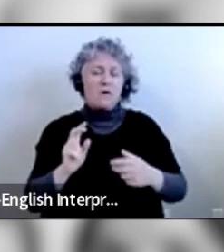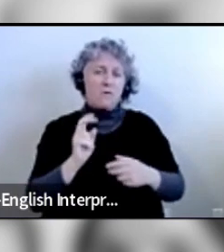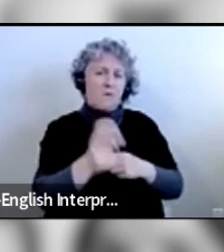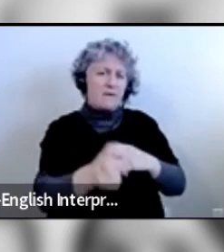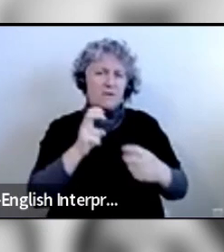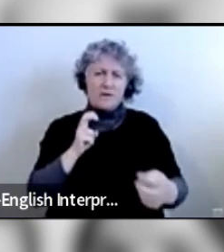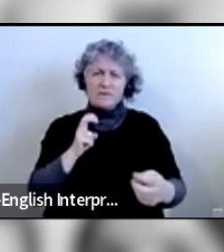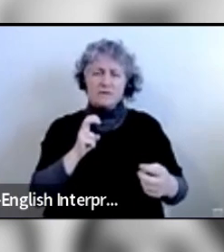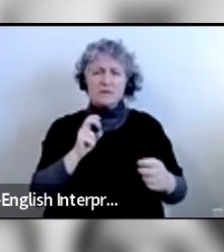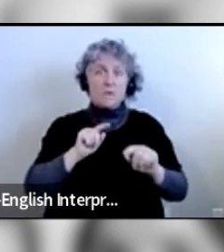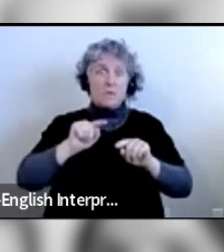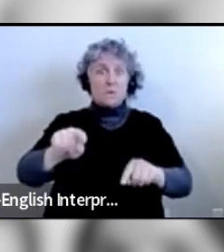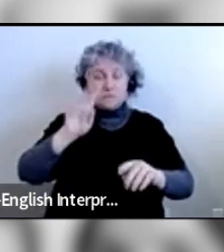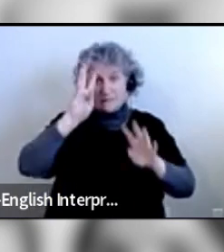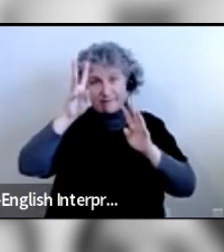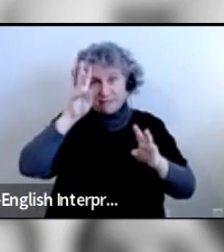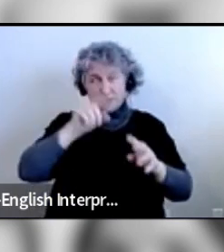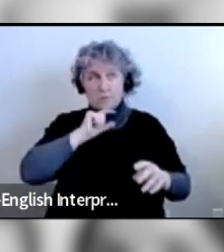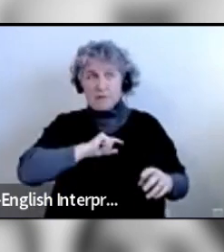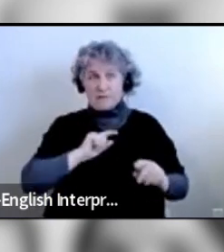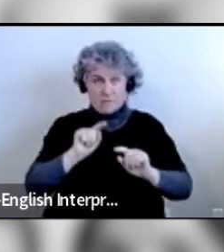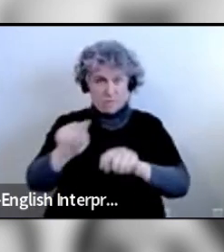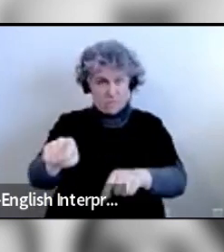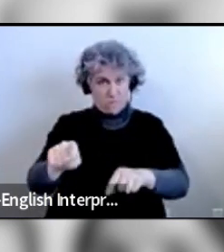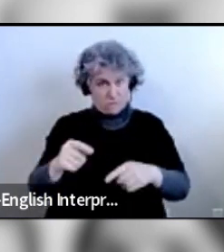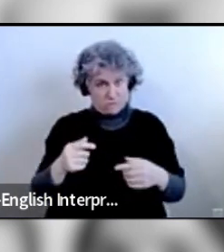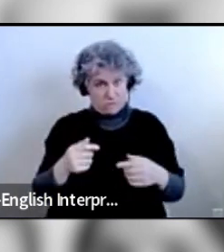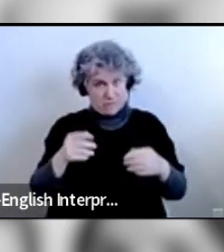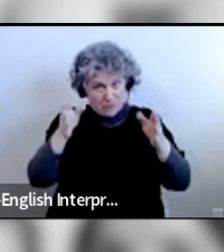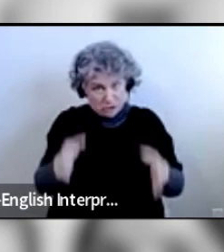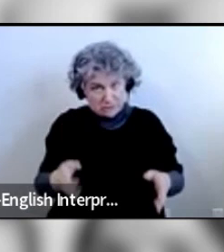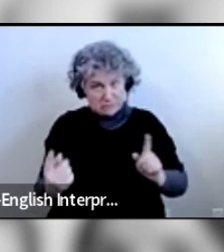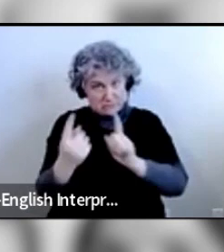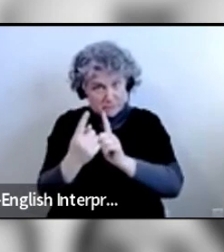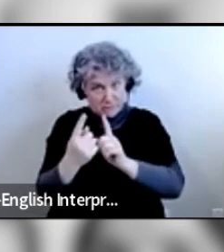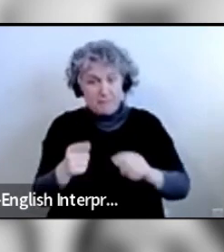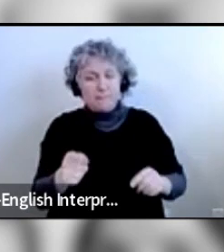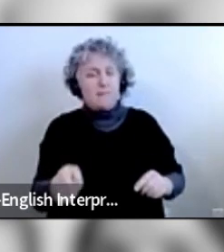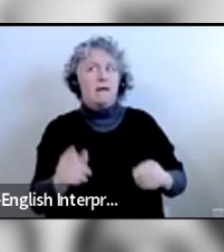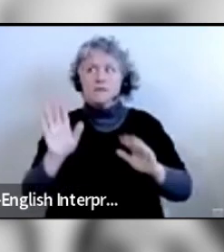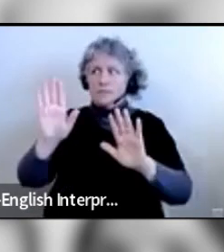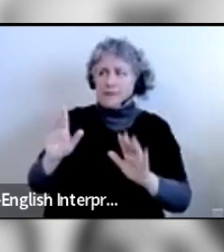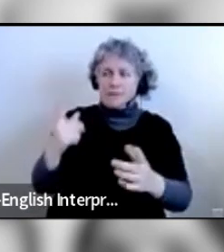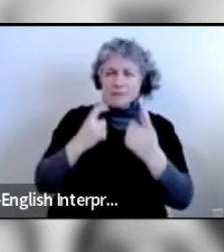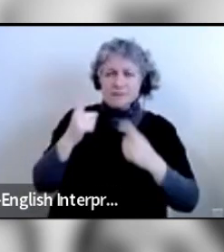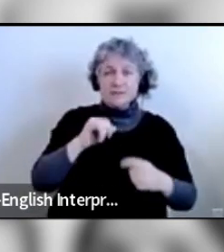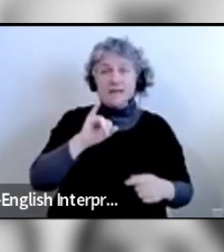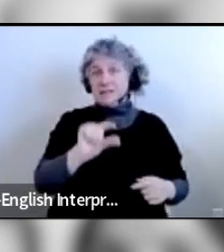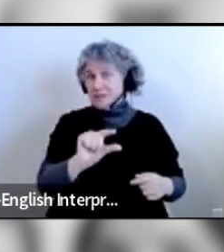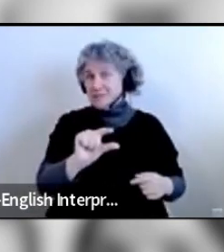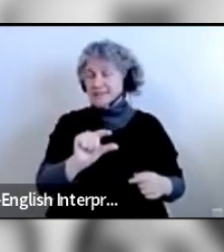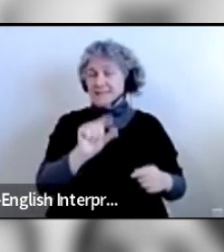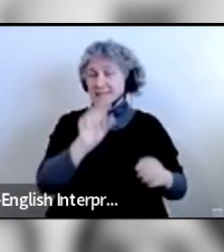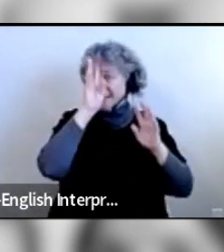like Innovation Guelph in this case. That's a great question, Tanya. So I can speak to what we do at i.d.e.a. I know it's very similar